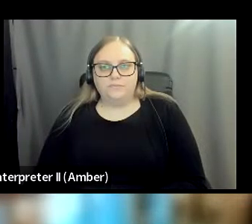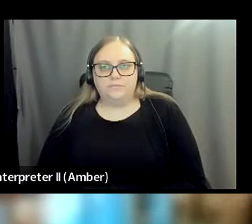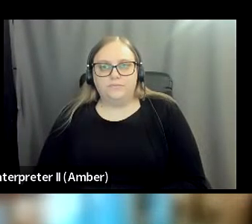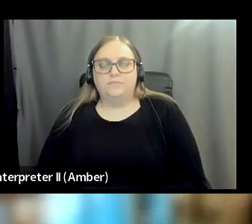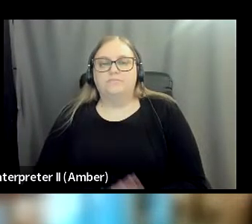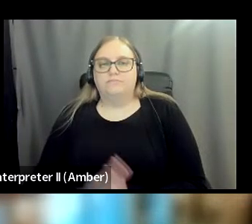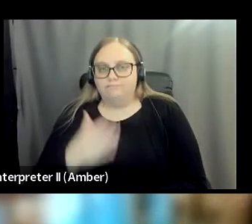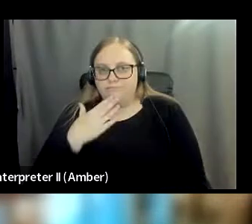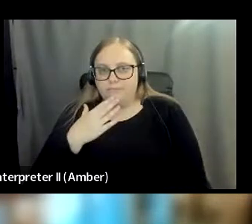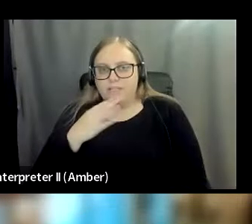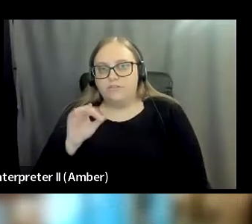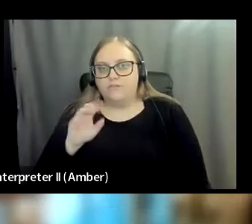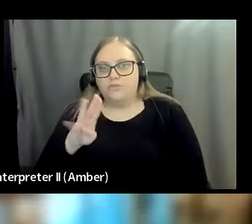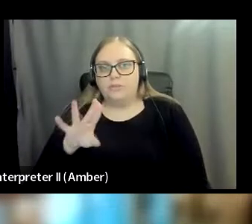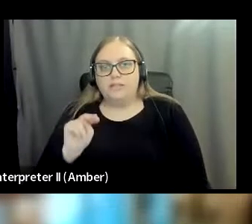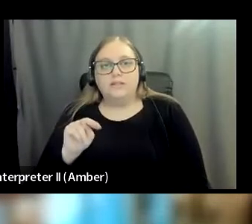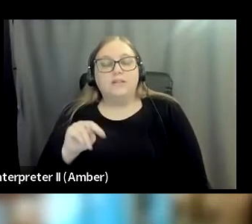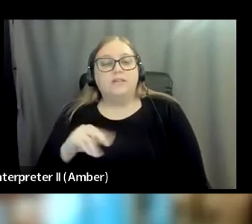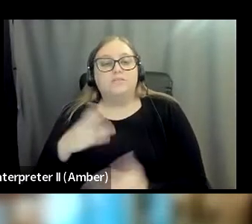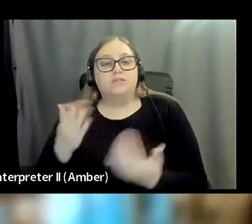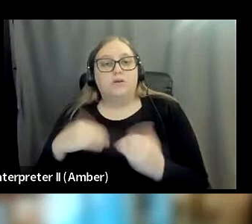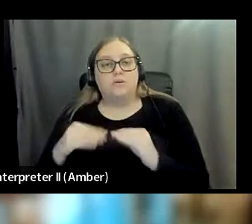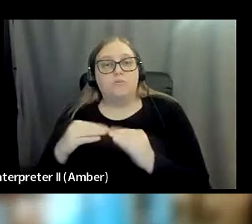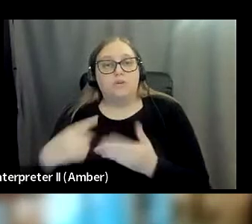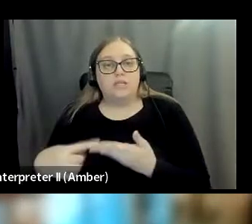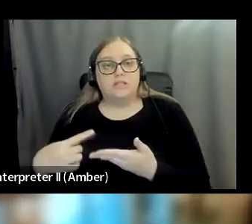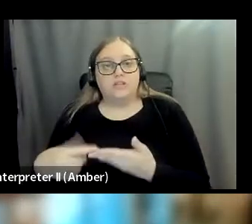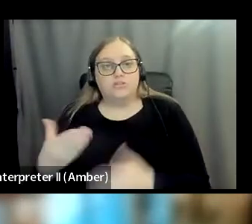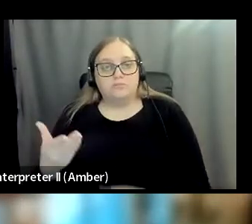Thank you, Councilmember Fruman. Further discussion?